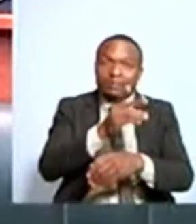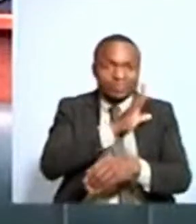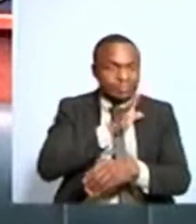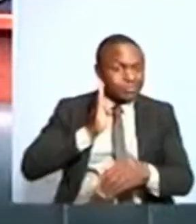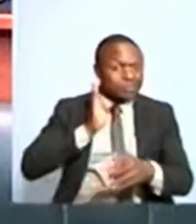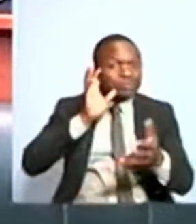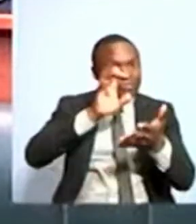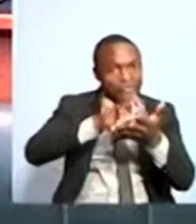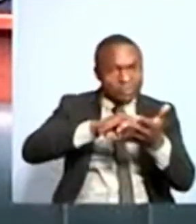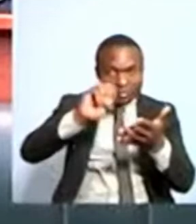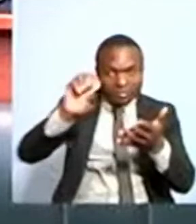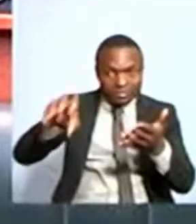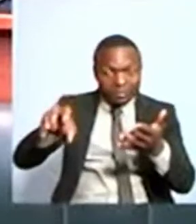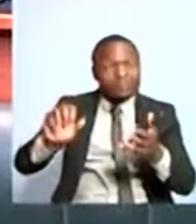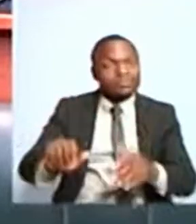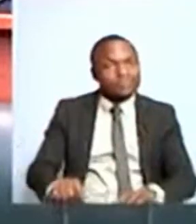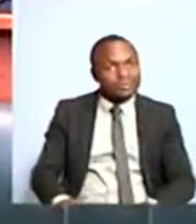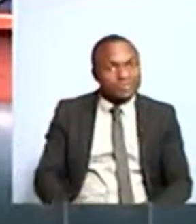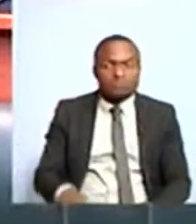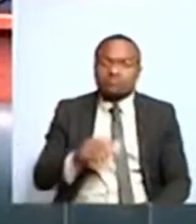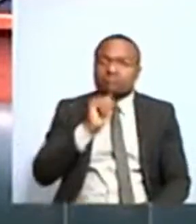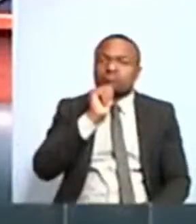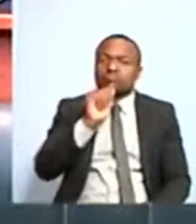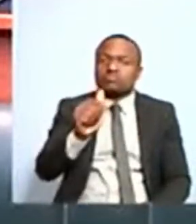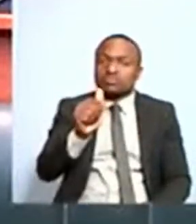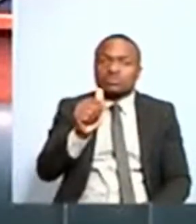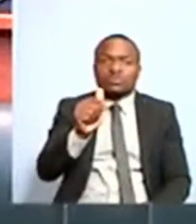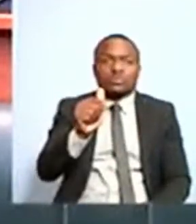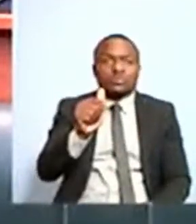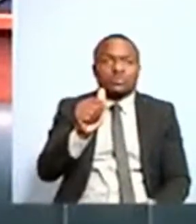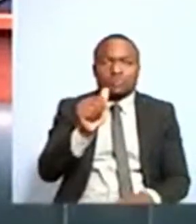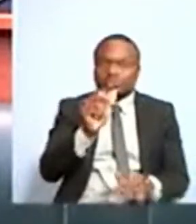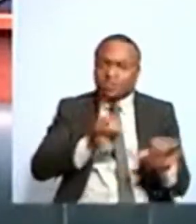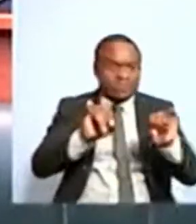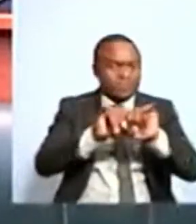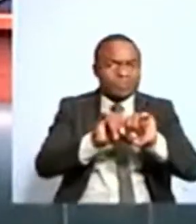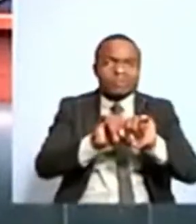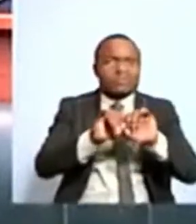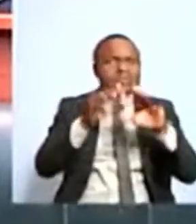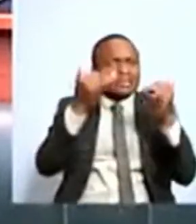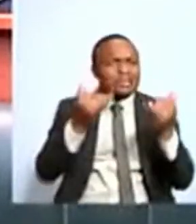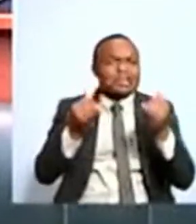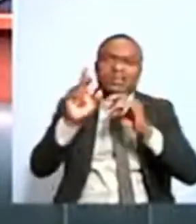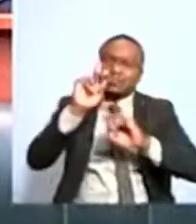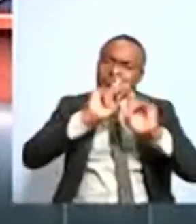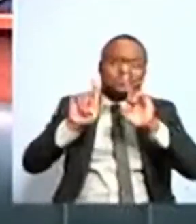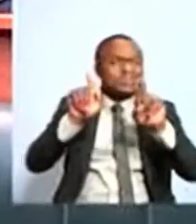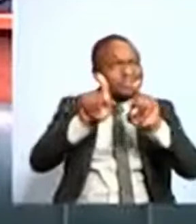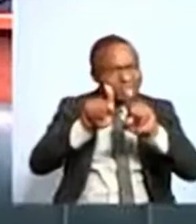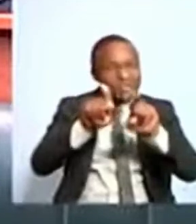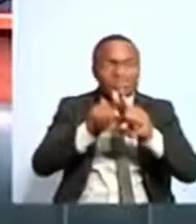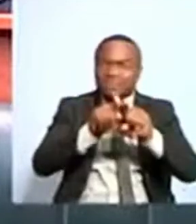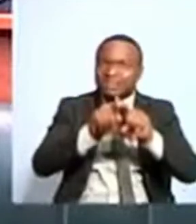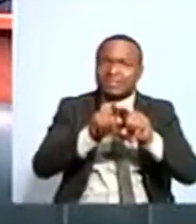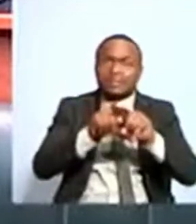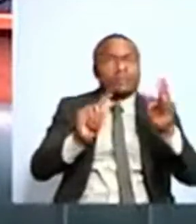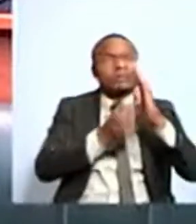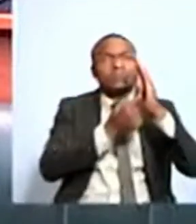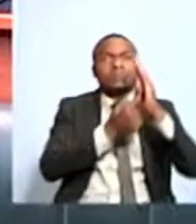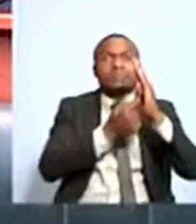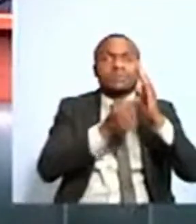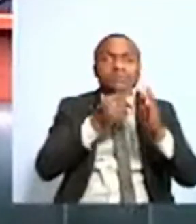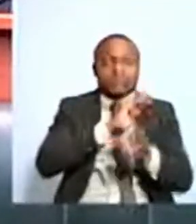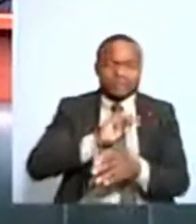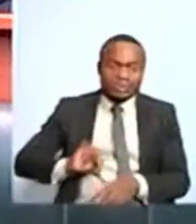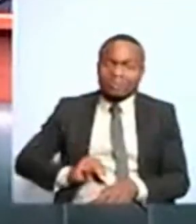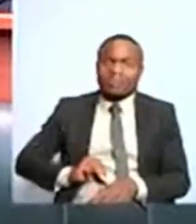removed. Therefore, it is not relevant to now debate the same point which the member already conceded, that it was